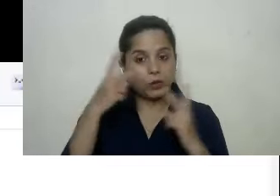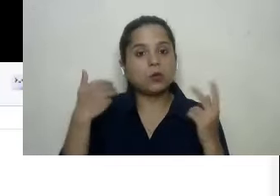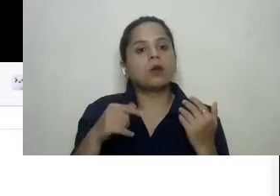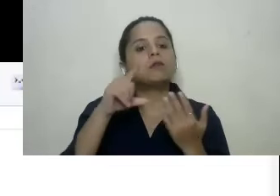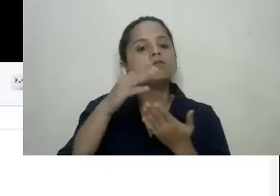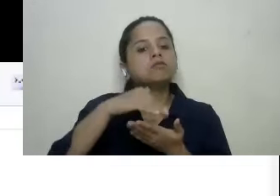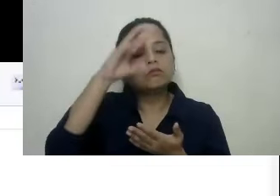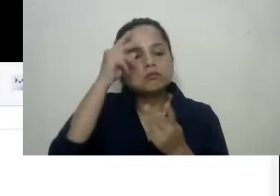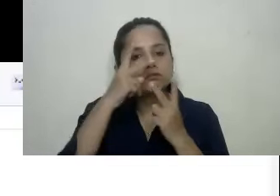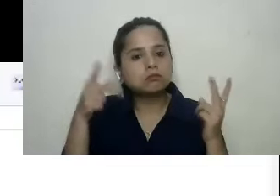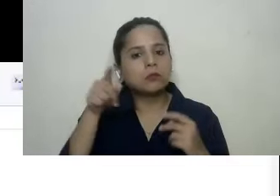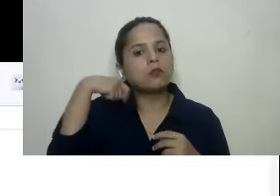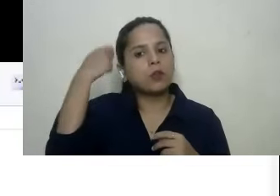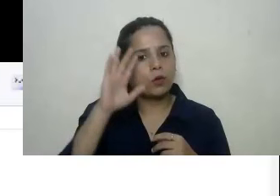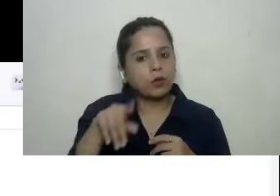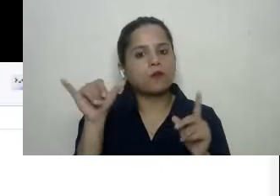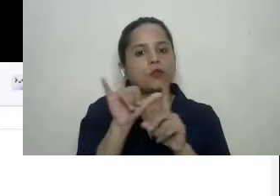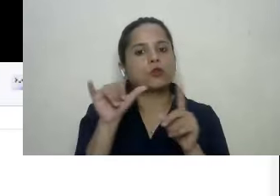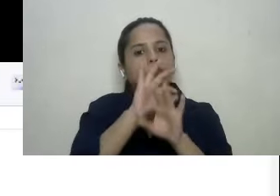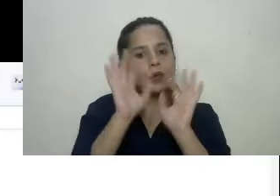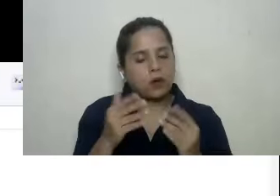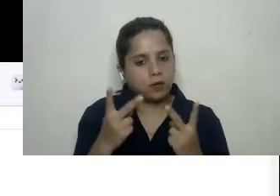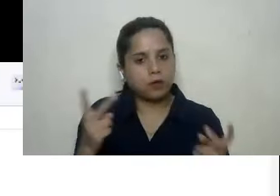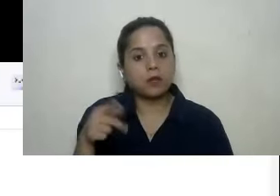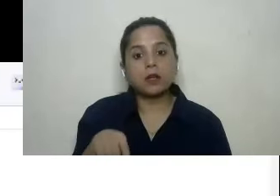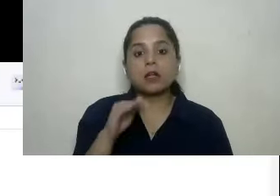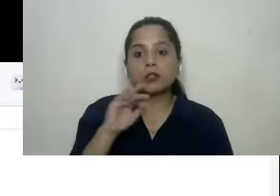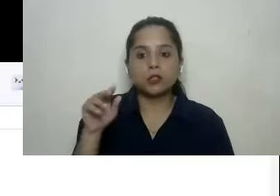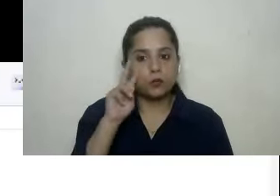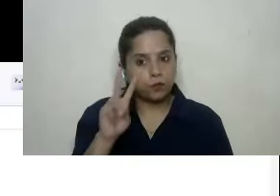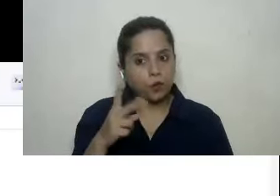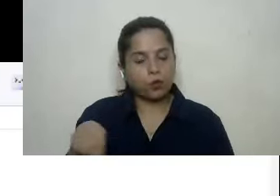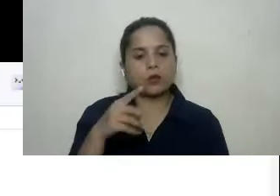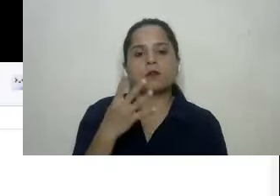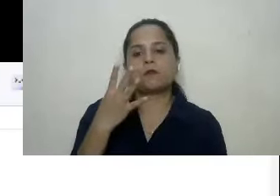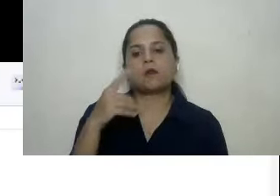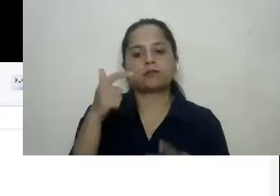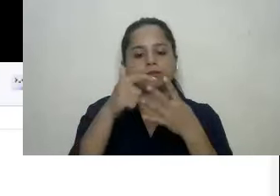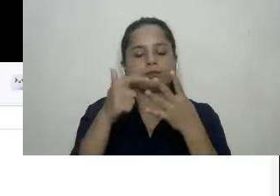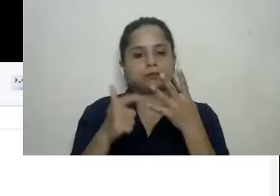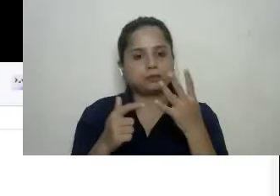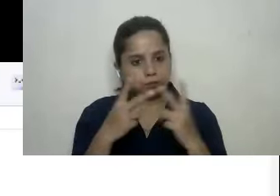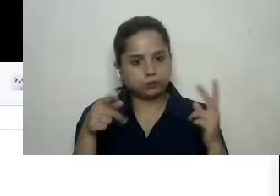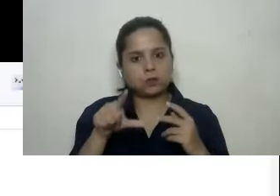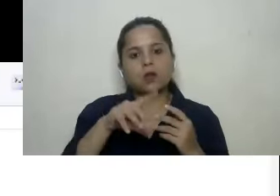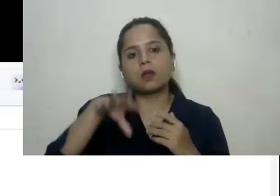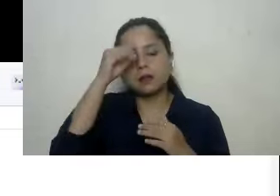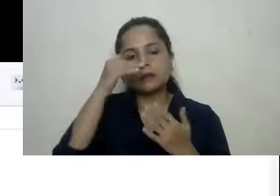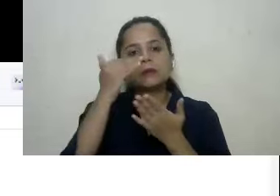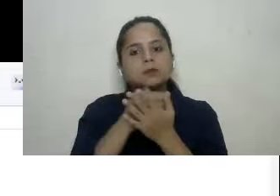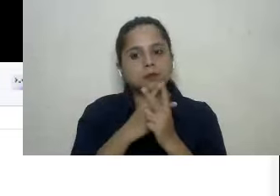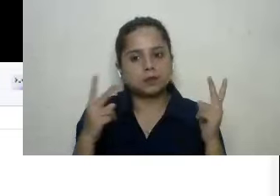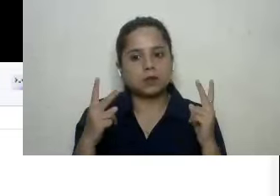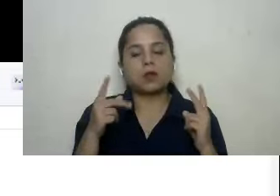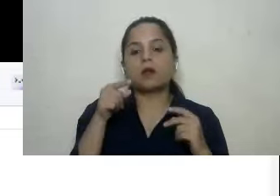a video on YouTube that the children watch. There are 4 sections to each lesson plan, where first